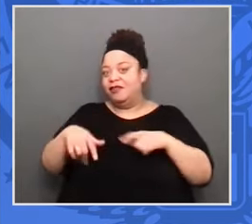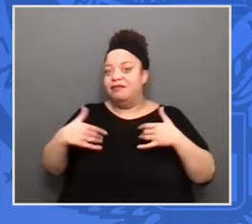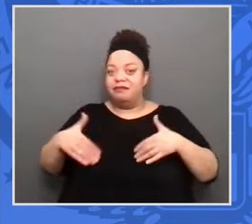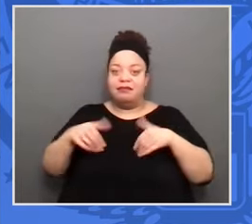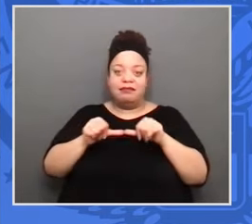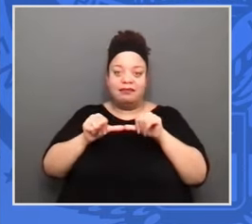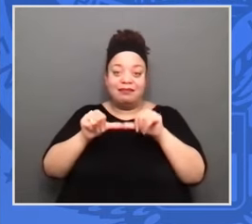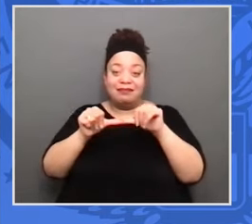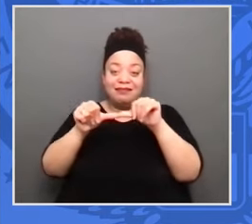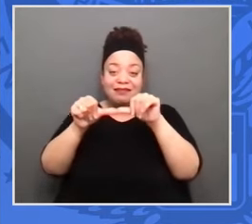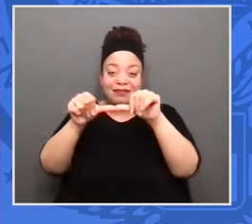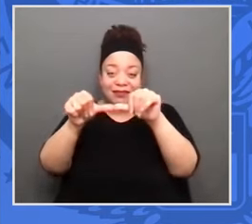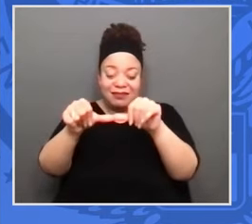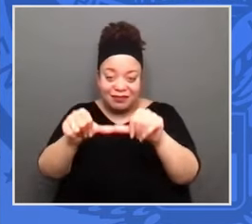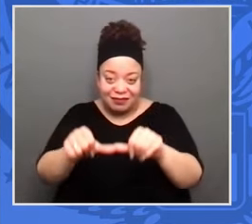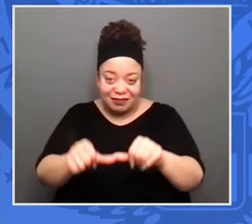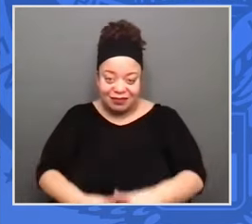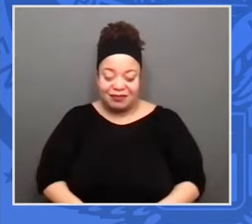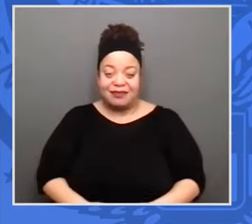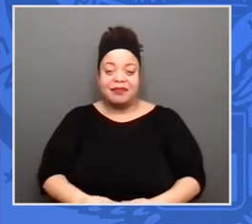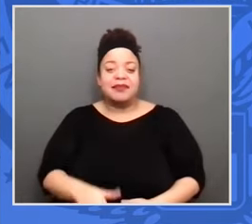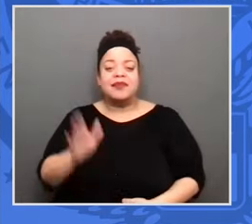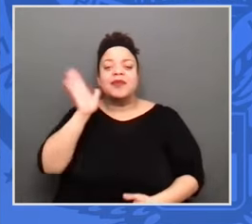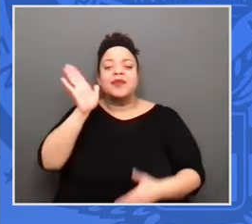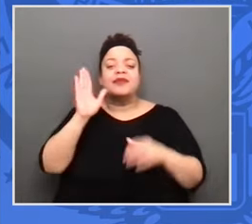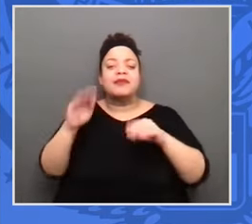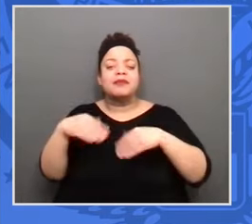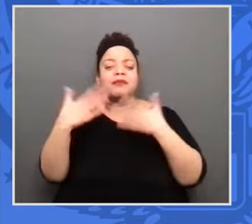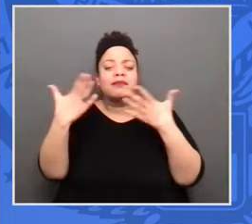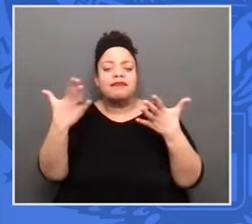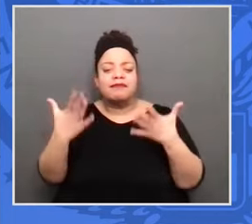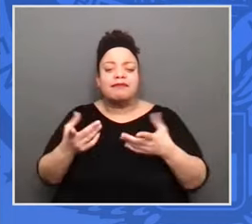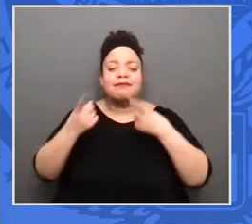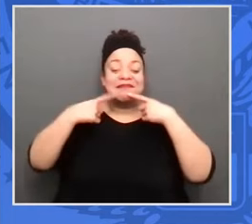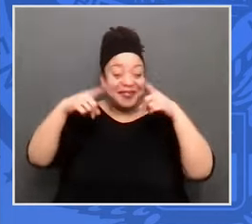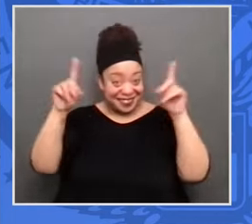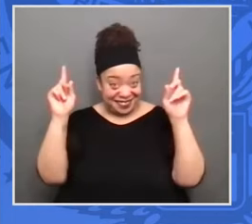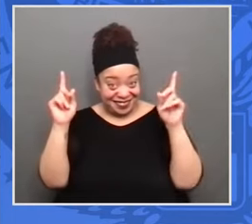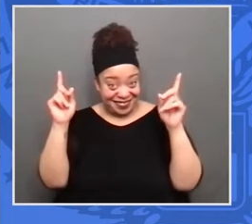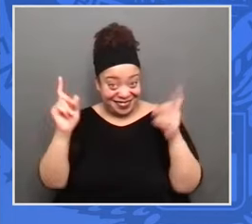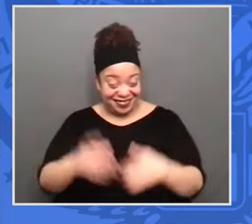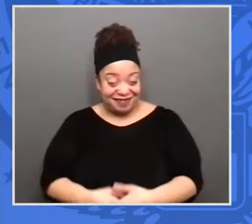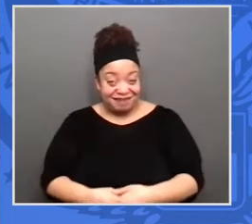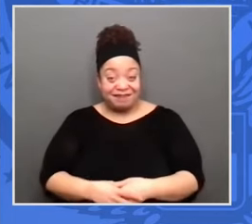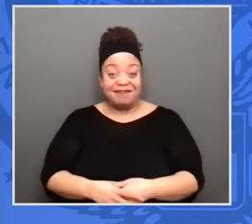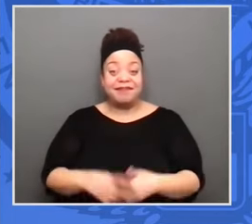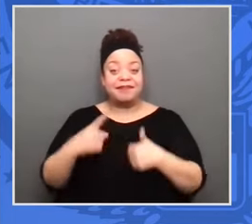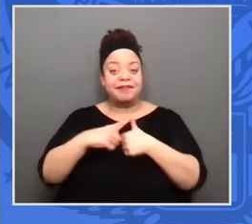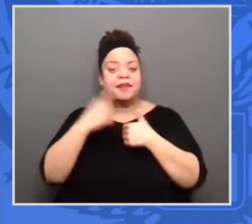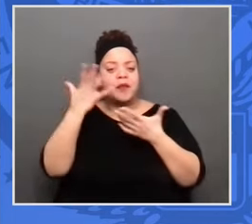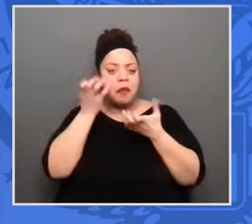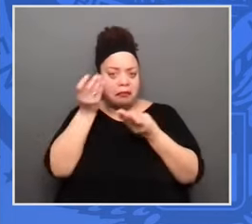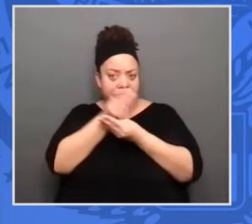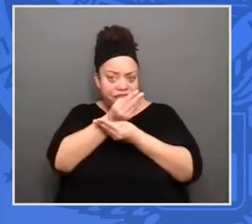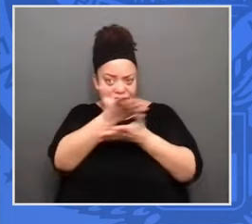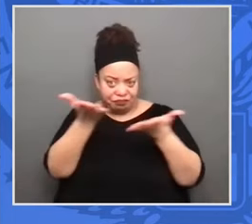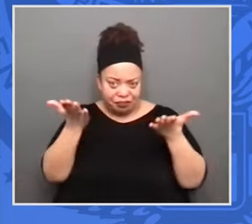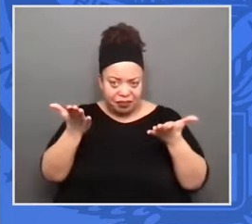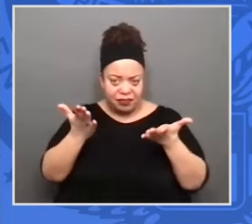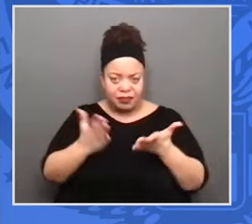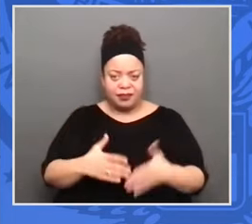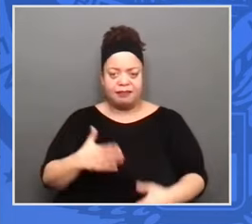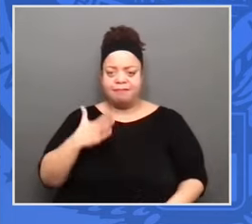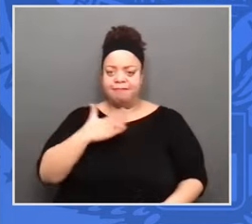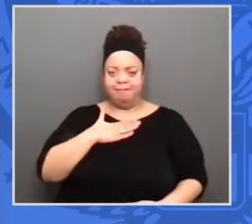will prosper. So first of all, let me assert my firm belief that the